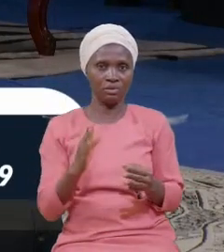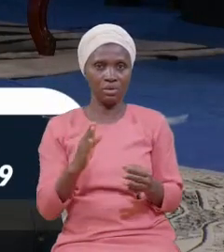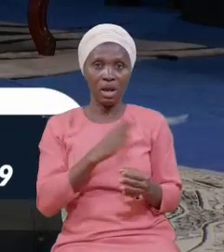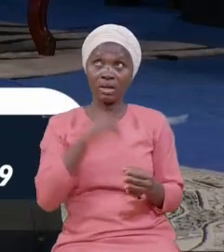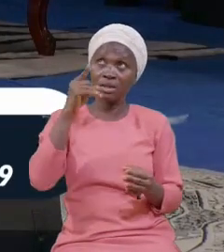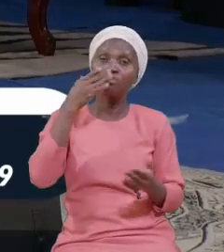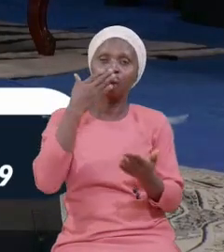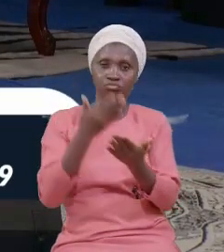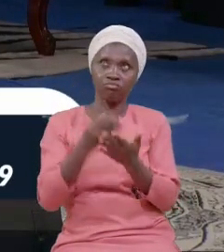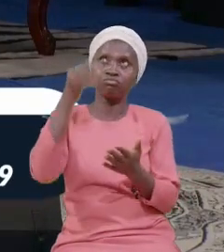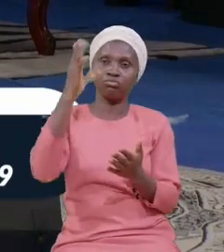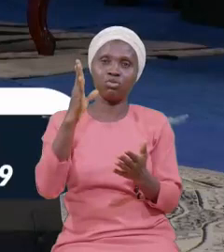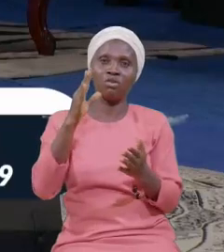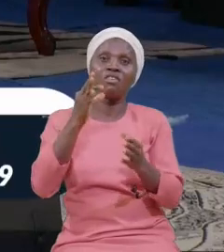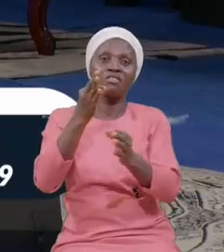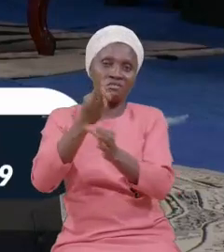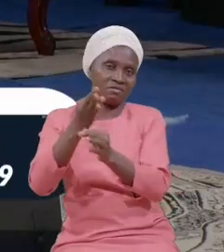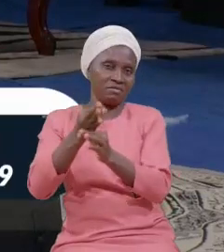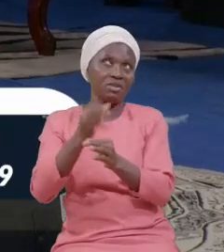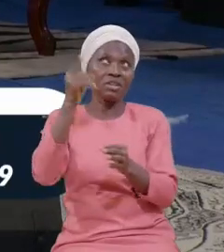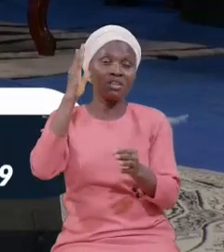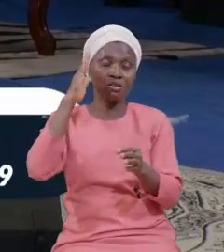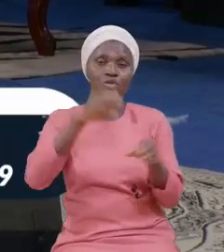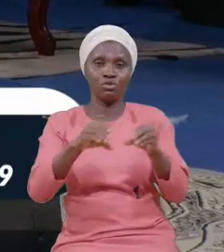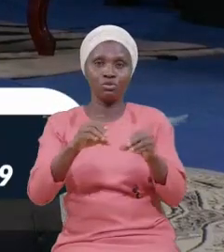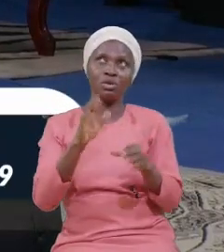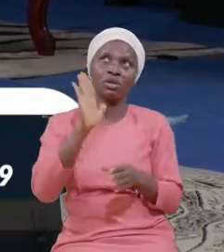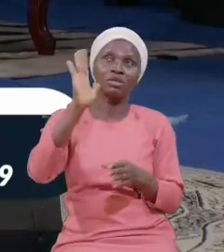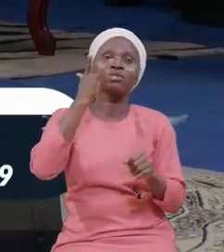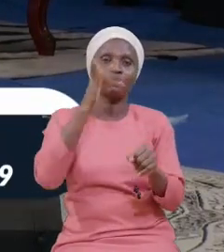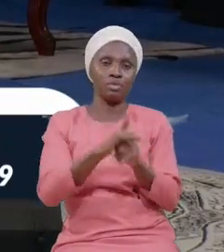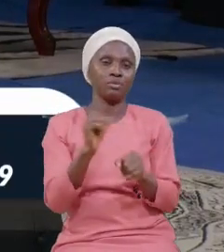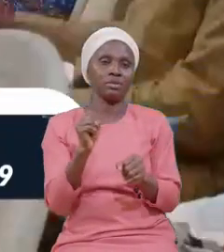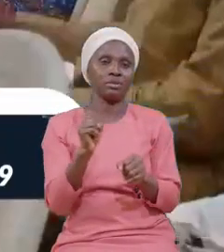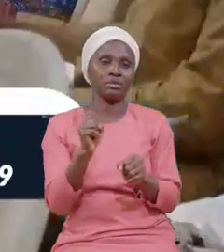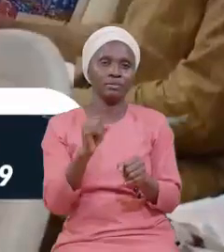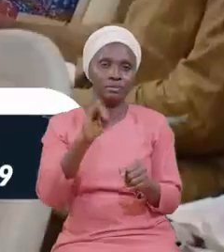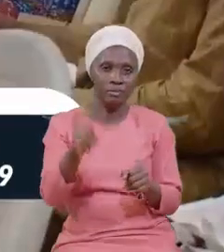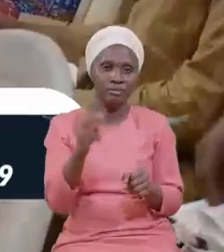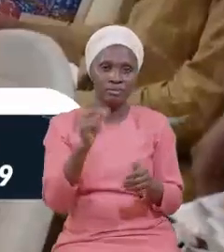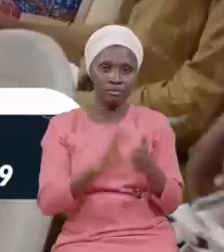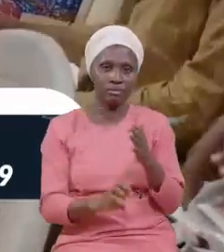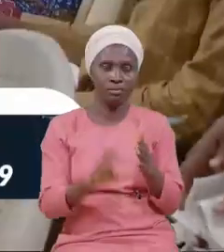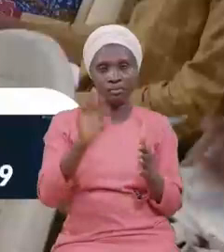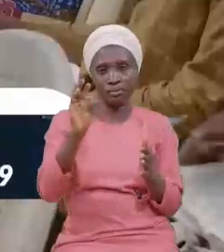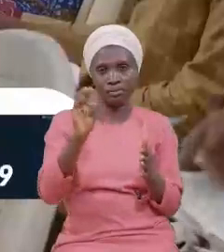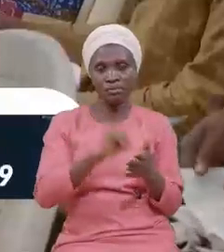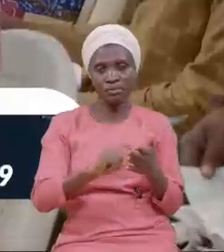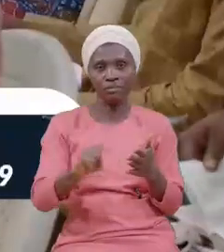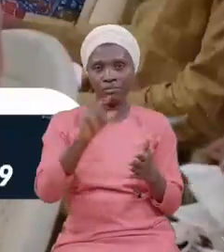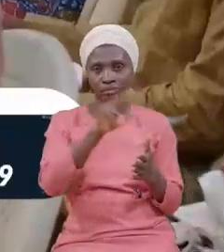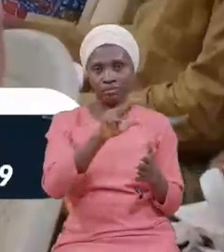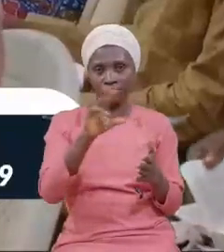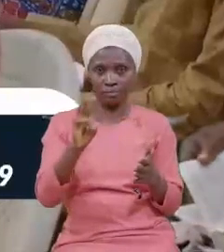God. He fulfills his promises. In John chapter 7, reading from verse 37. John